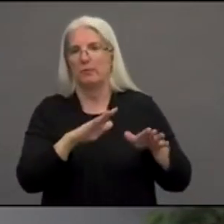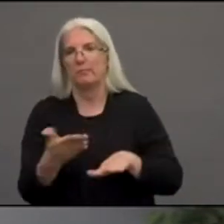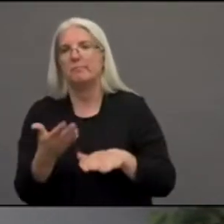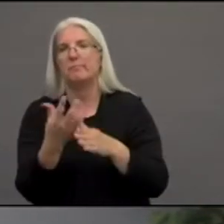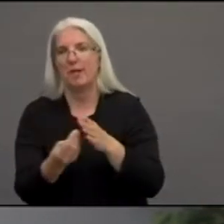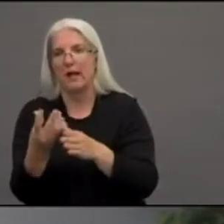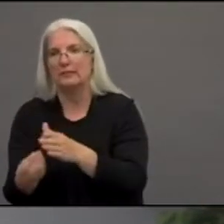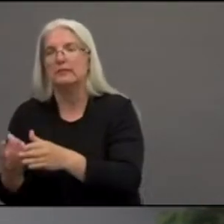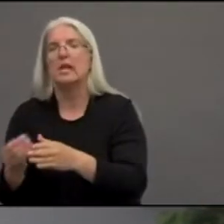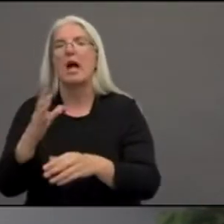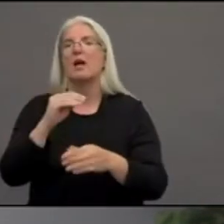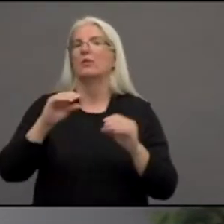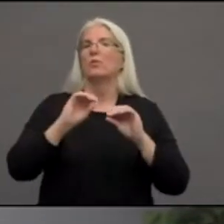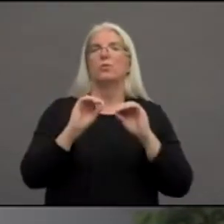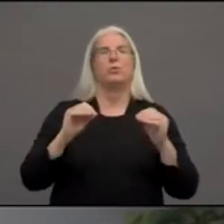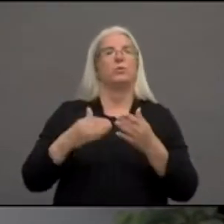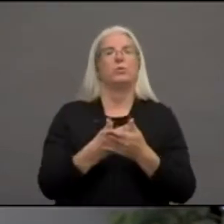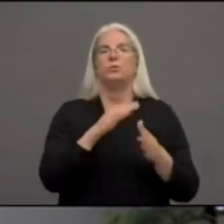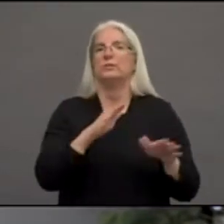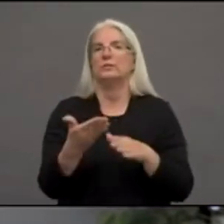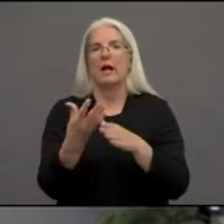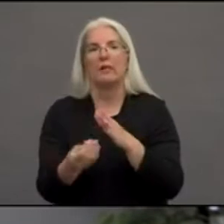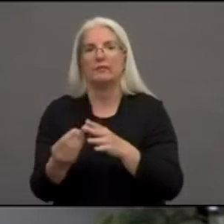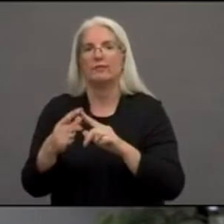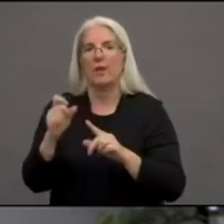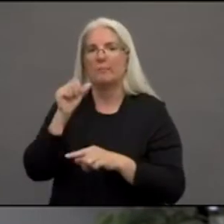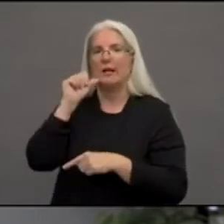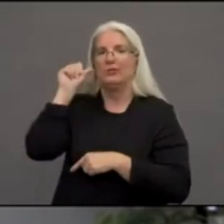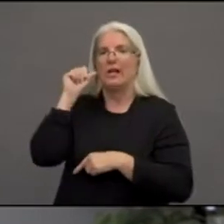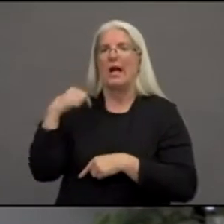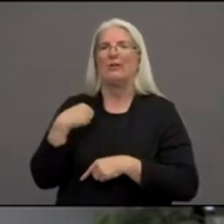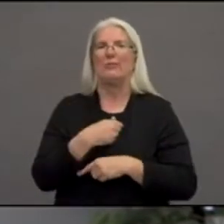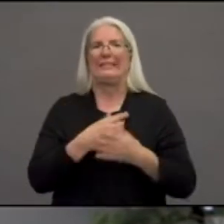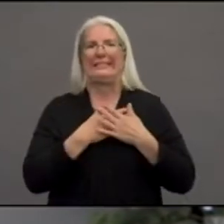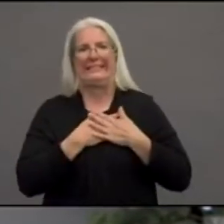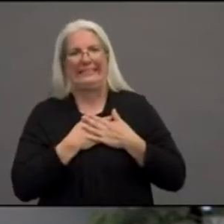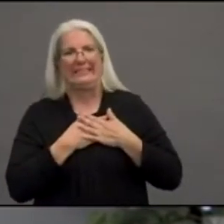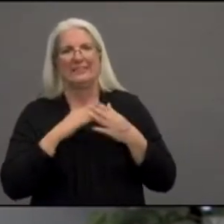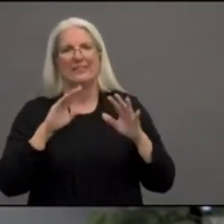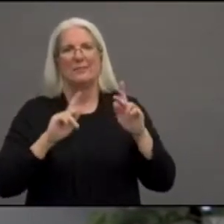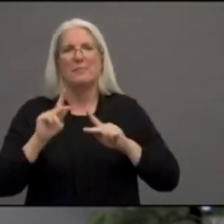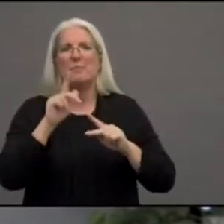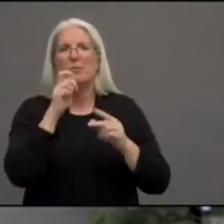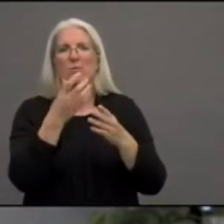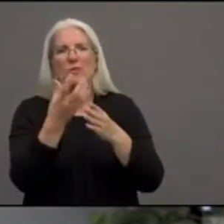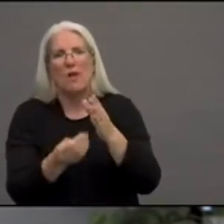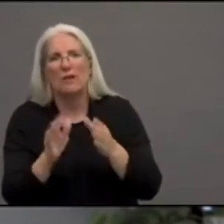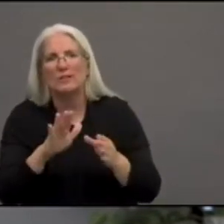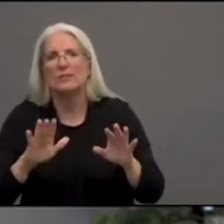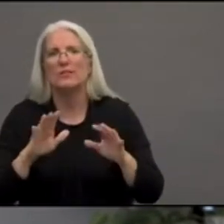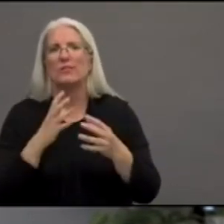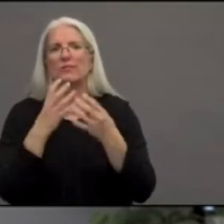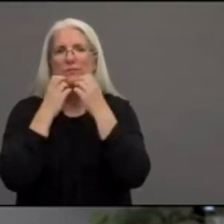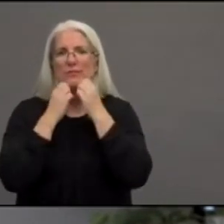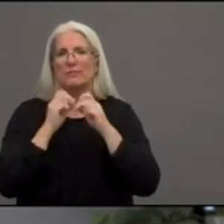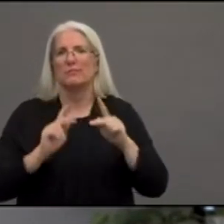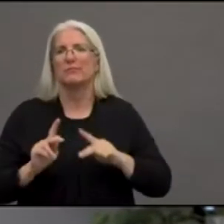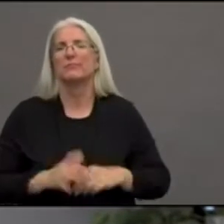0 new deaths. Our condolences go out to the families who have lost loved ones to COVID-19. You can see here the new